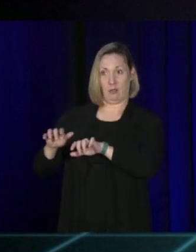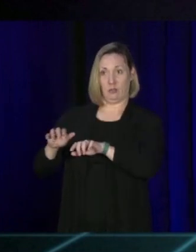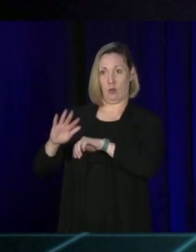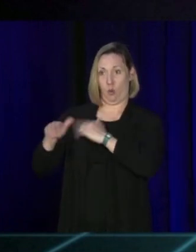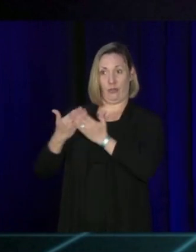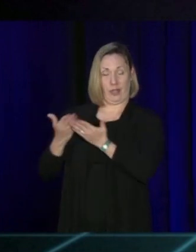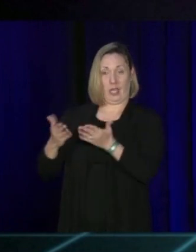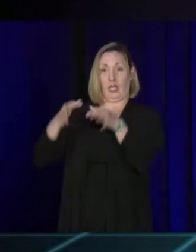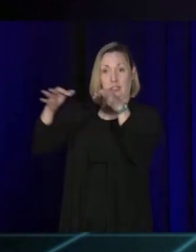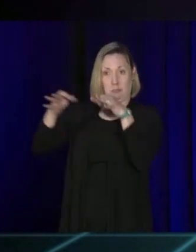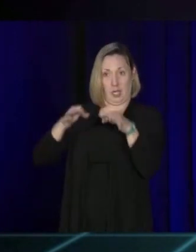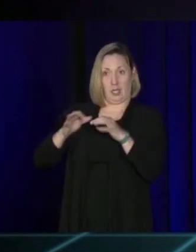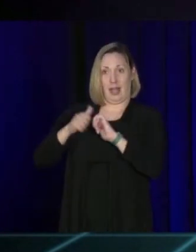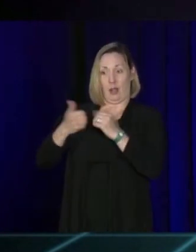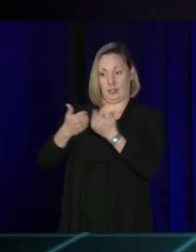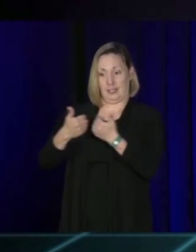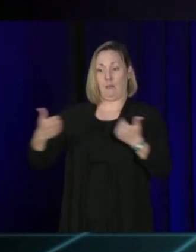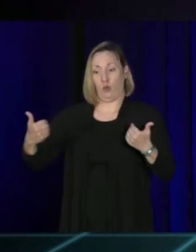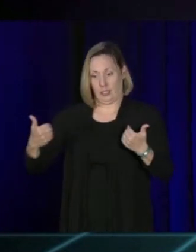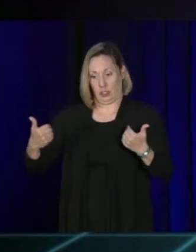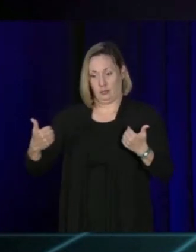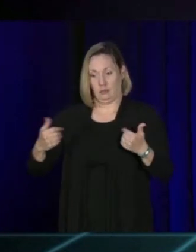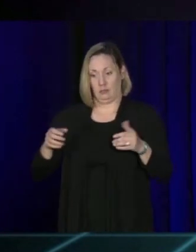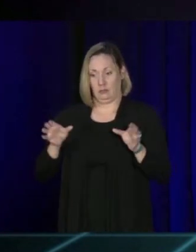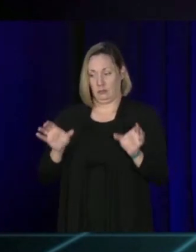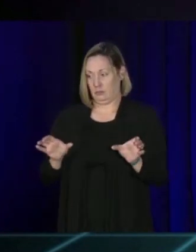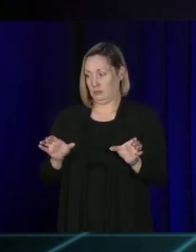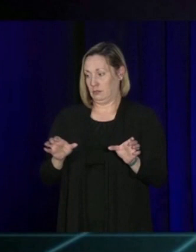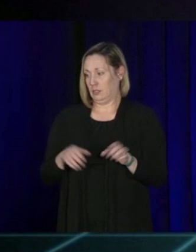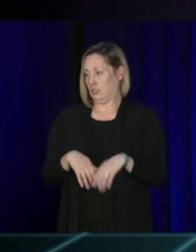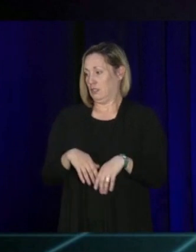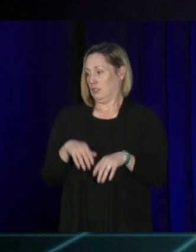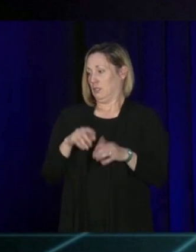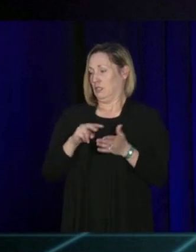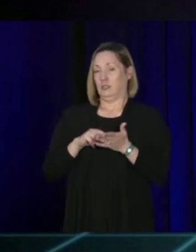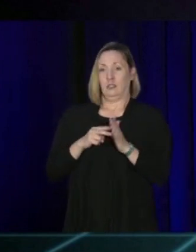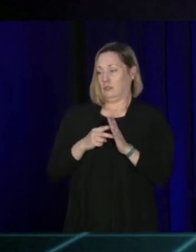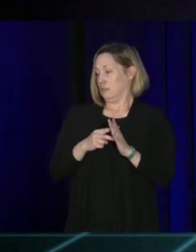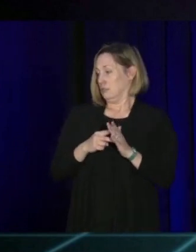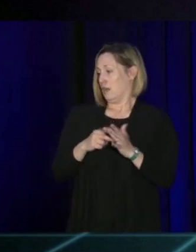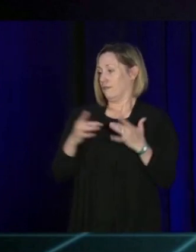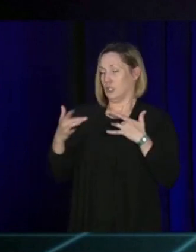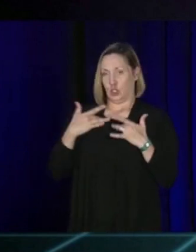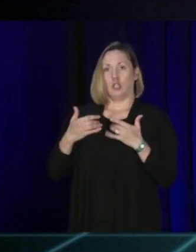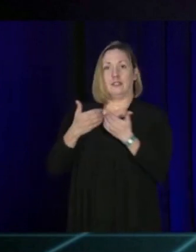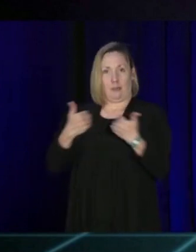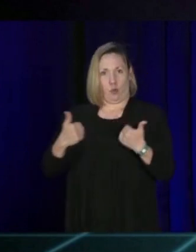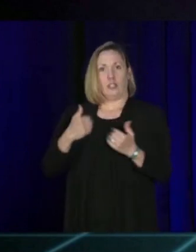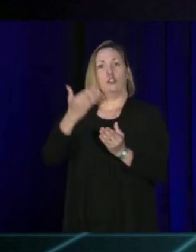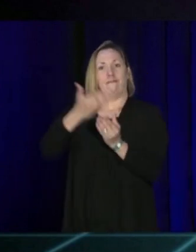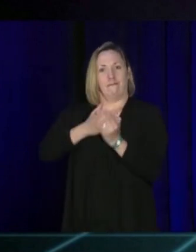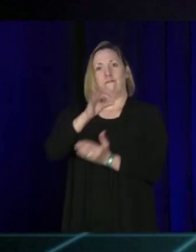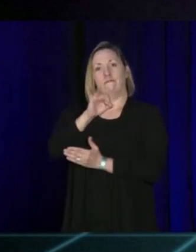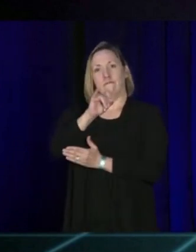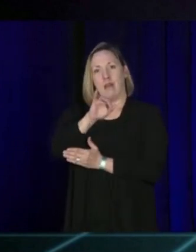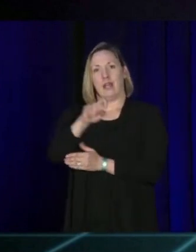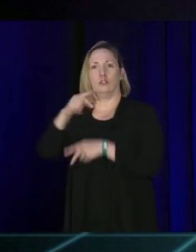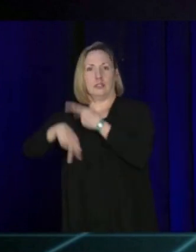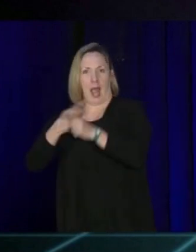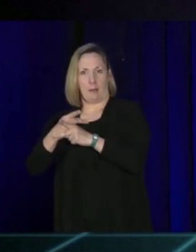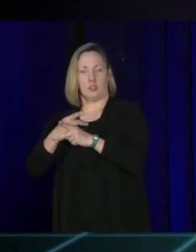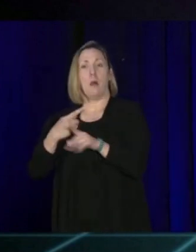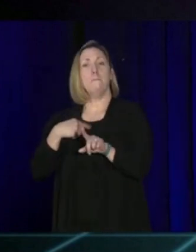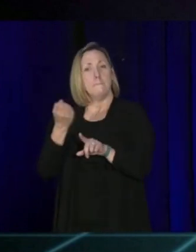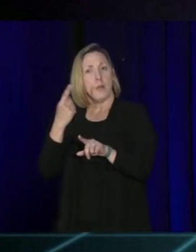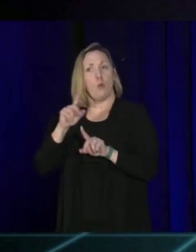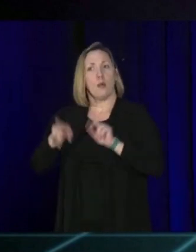explaining how separation of concerns doesn't mean separation of file types. This was also a thing when people figured out that React